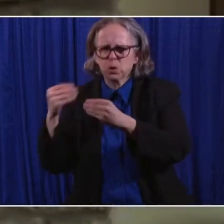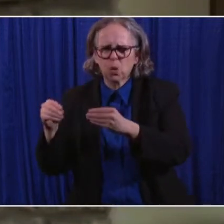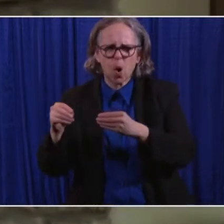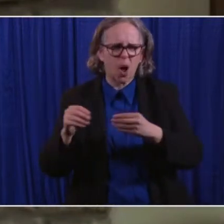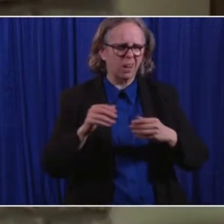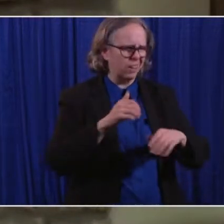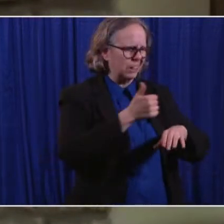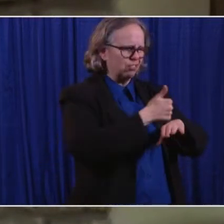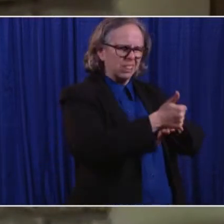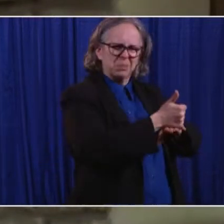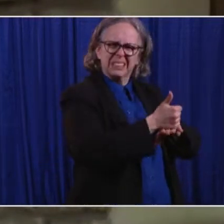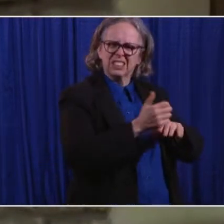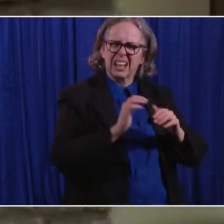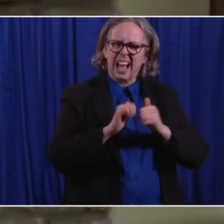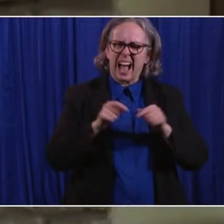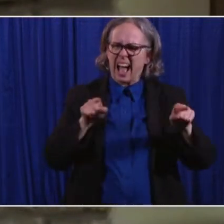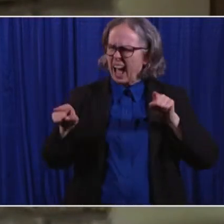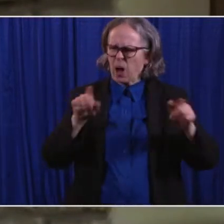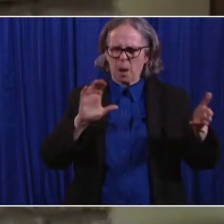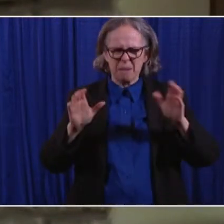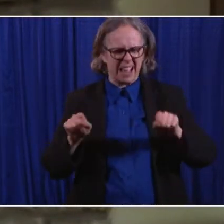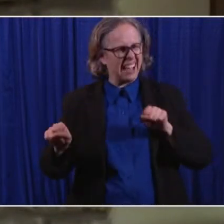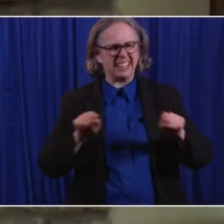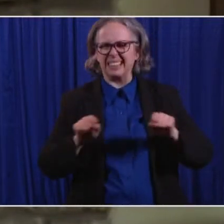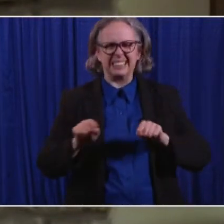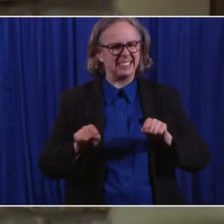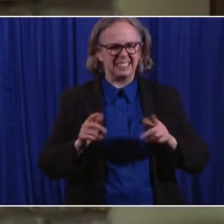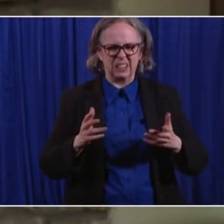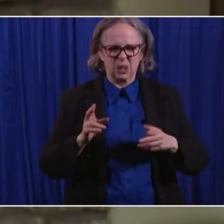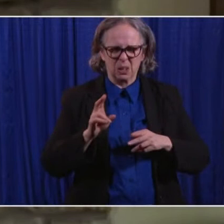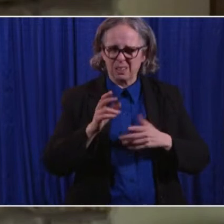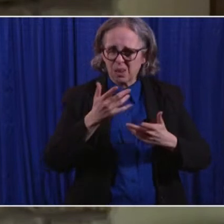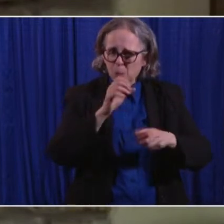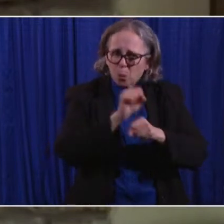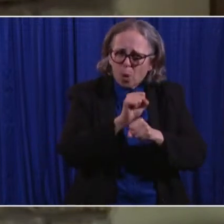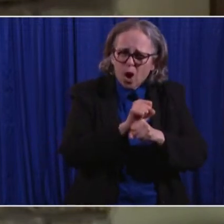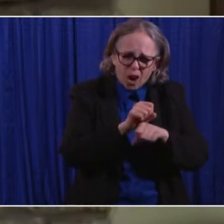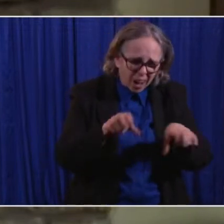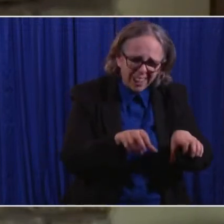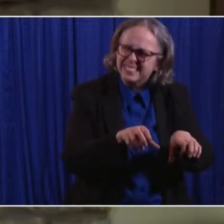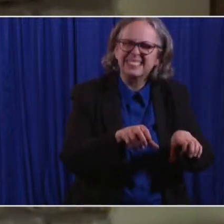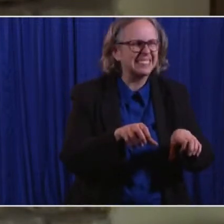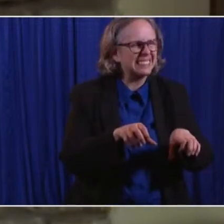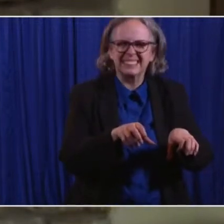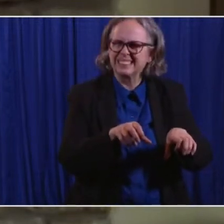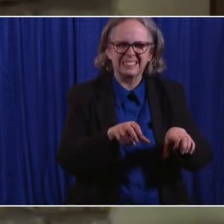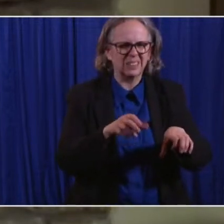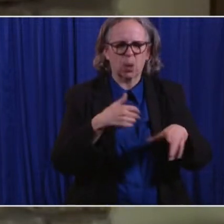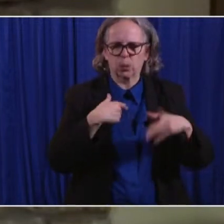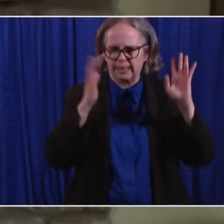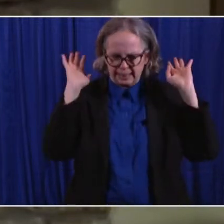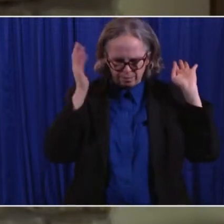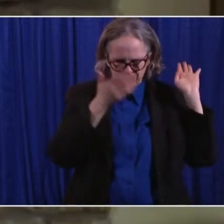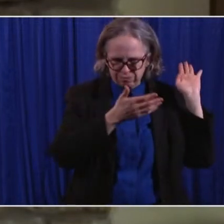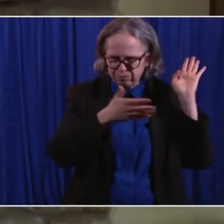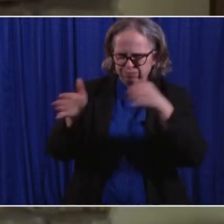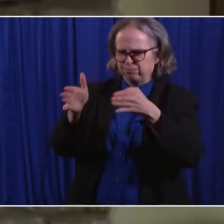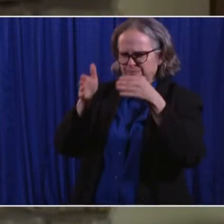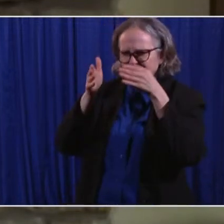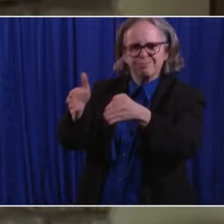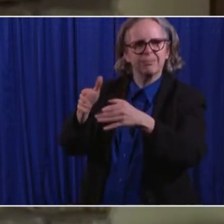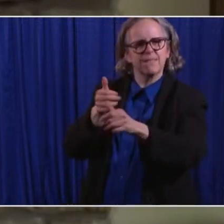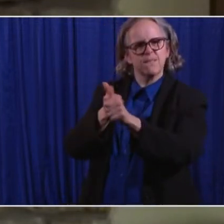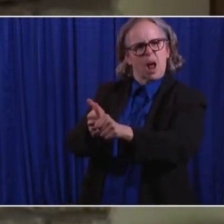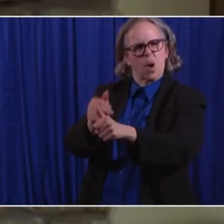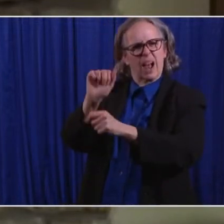essential workers throughout this. We've used odds of dying if you get COVID. That's been the number one